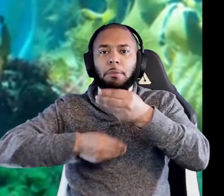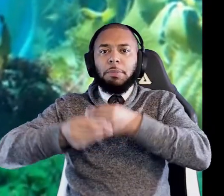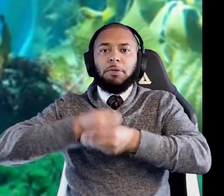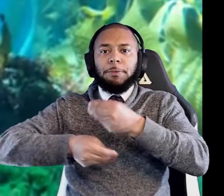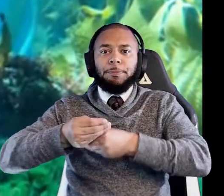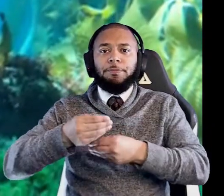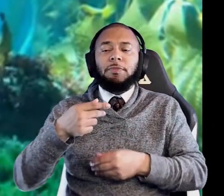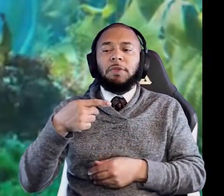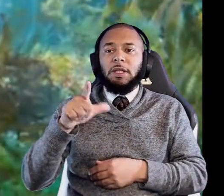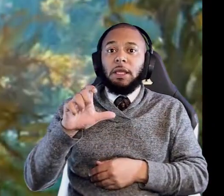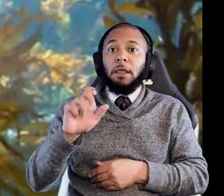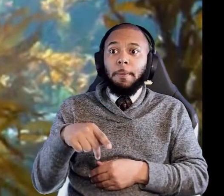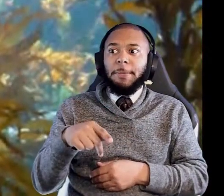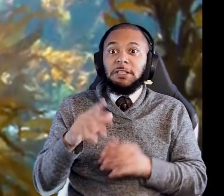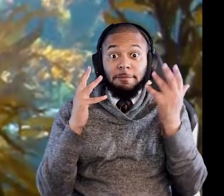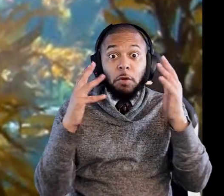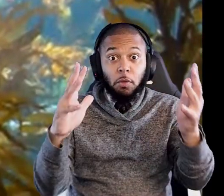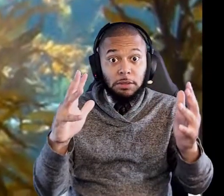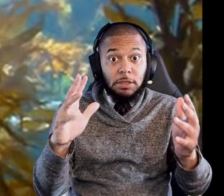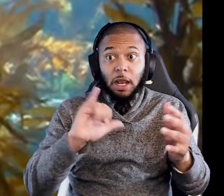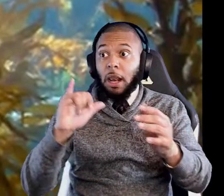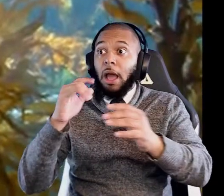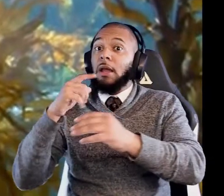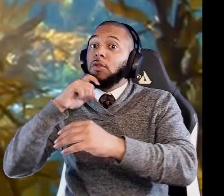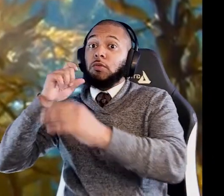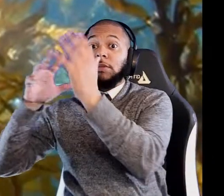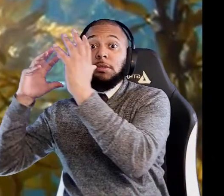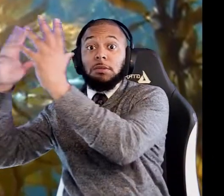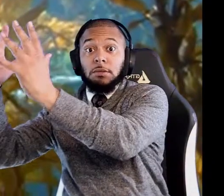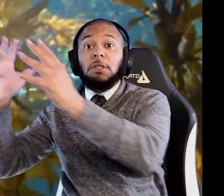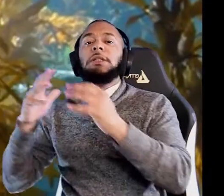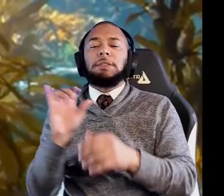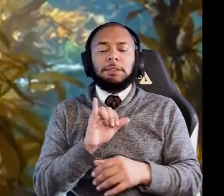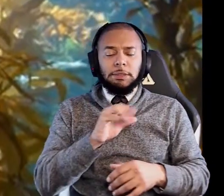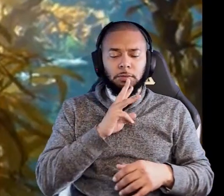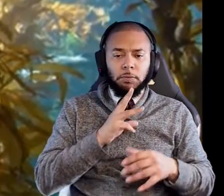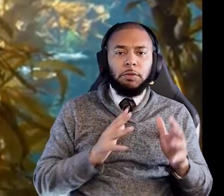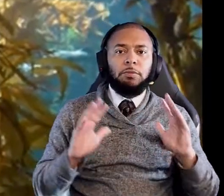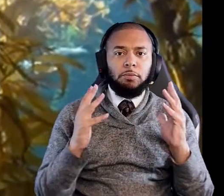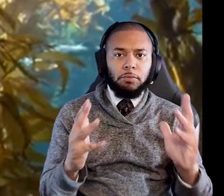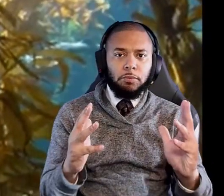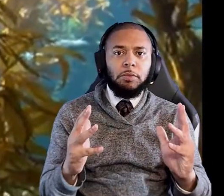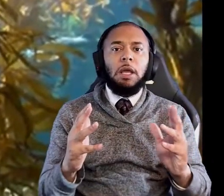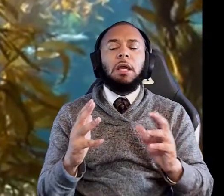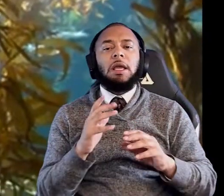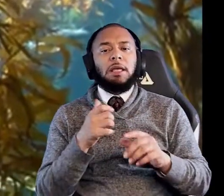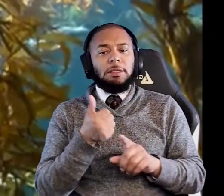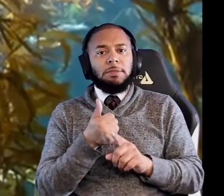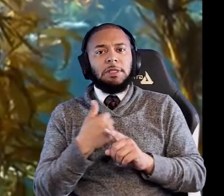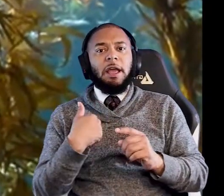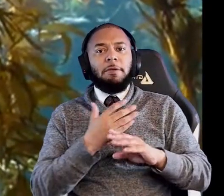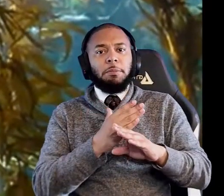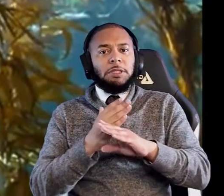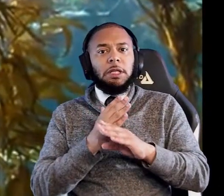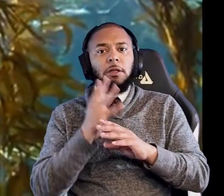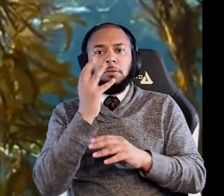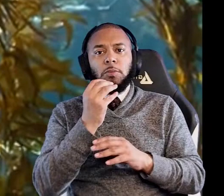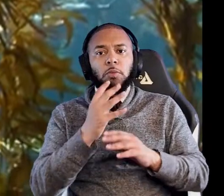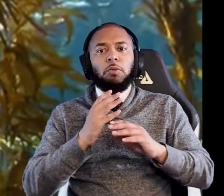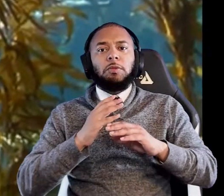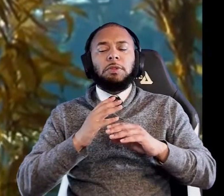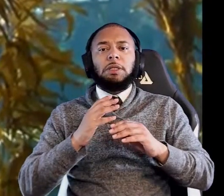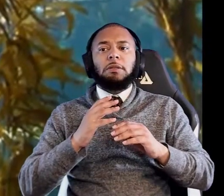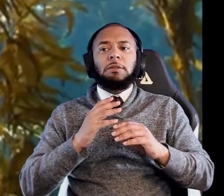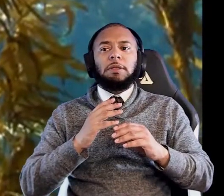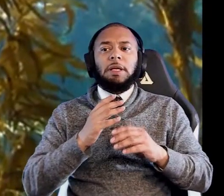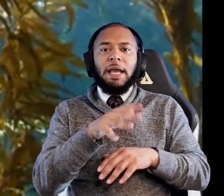are just like they sound. Just like forests on land, kelp forests form the basis of a really protected, highly productive area, resulting in a